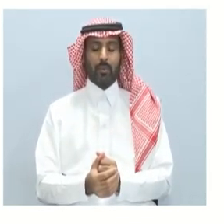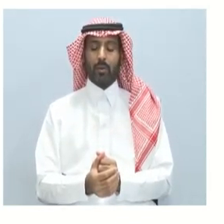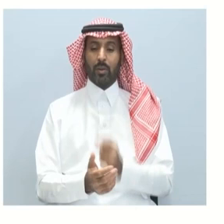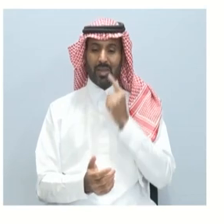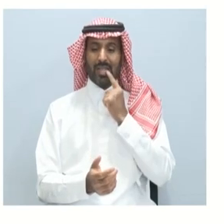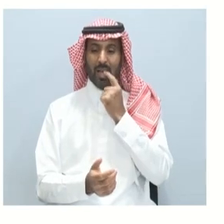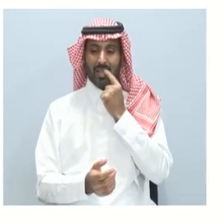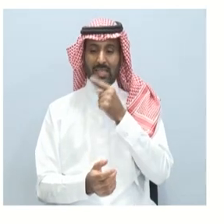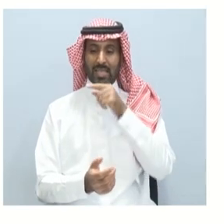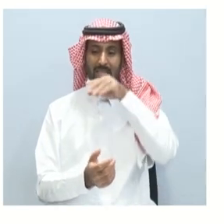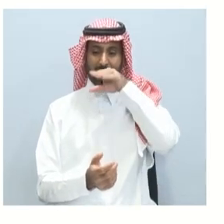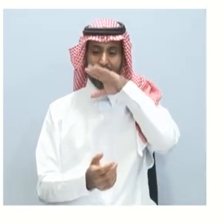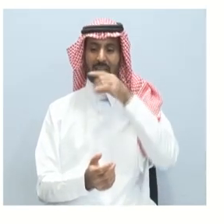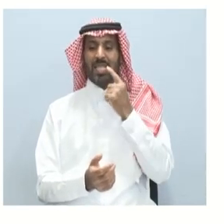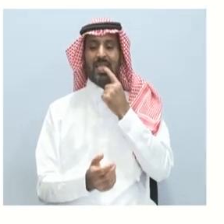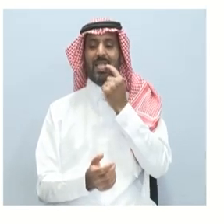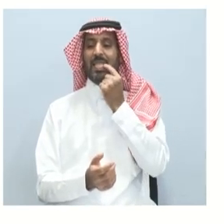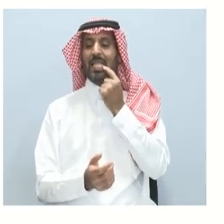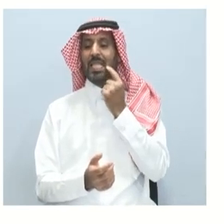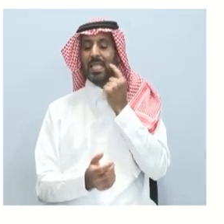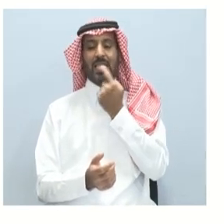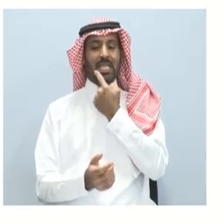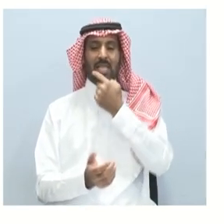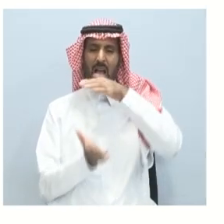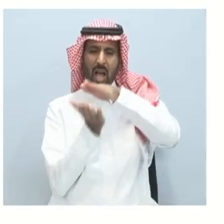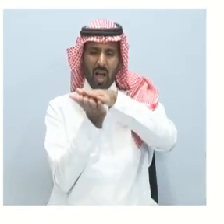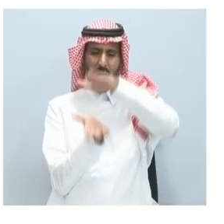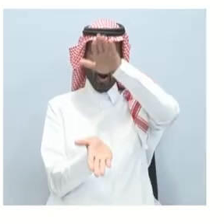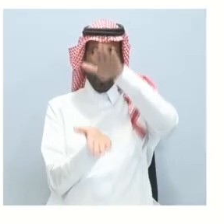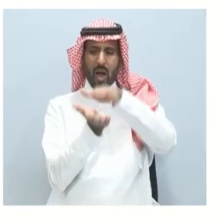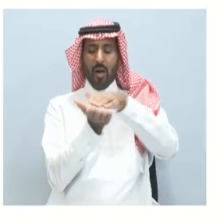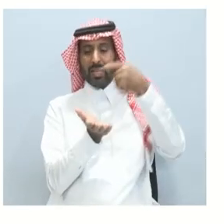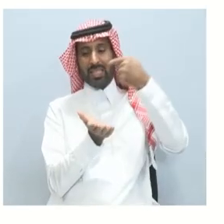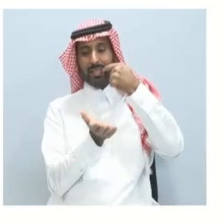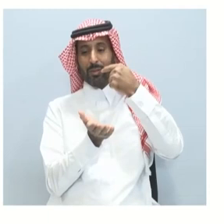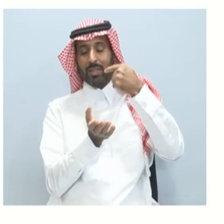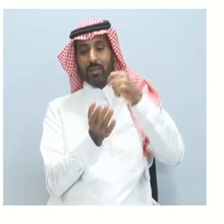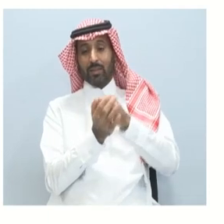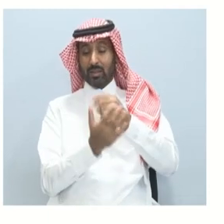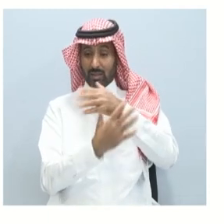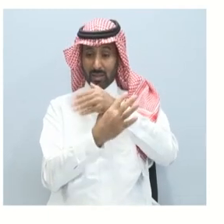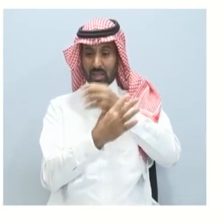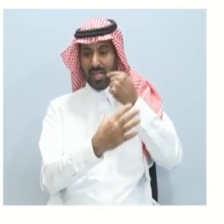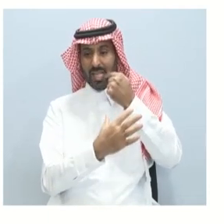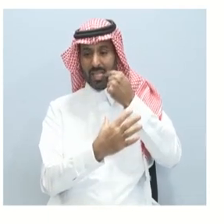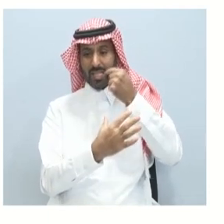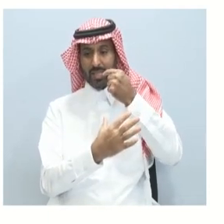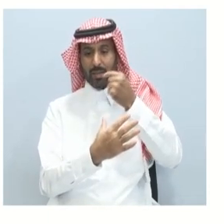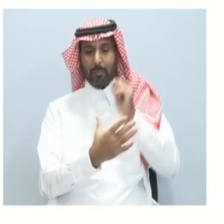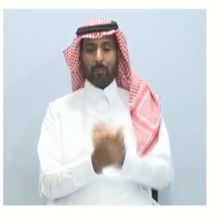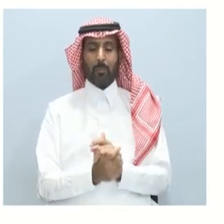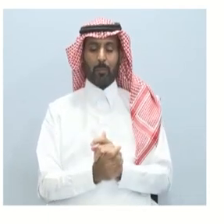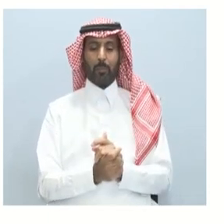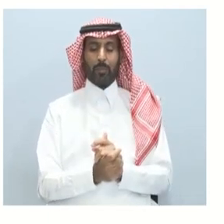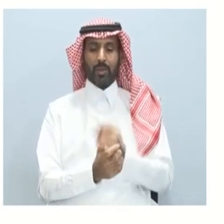plover picks out all the small pieces of meat stuck between the crocodile's teeth, and in return,